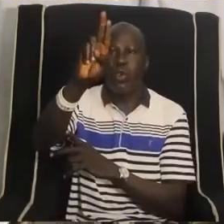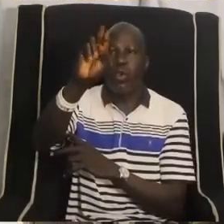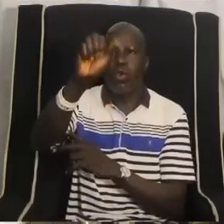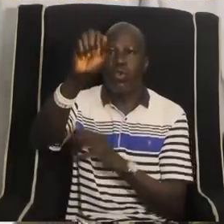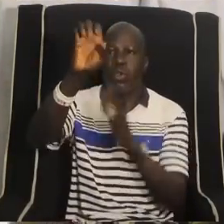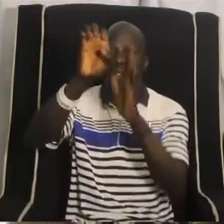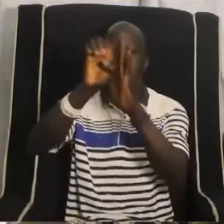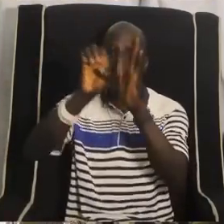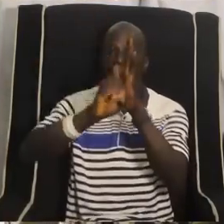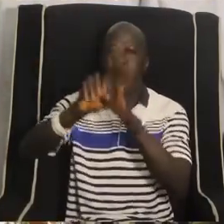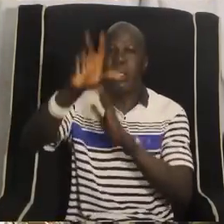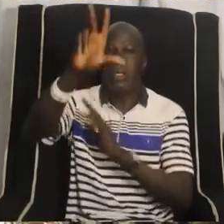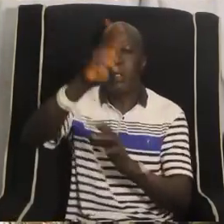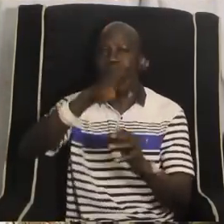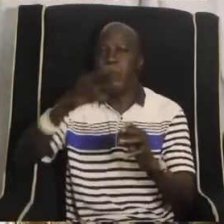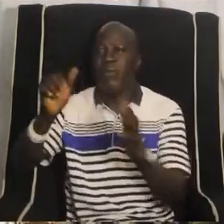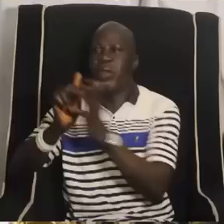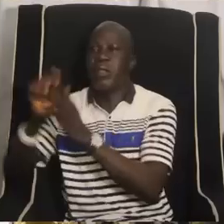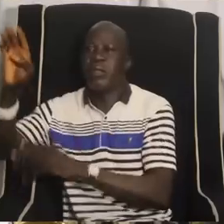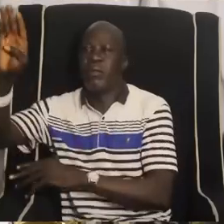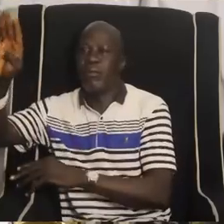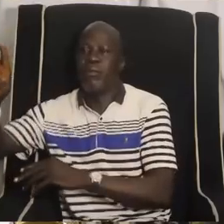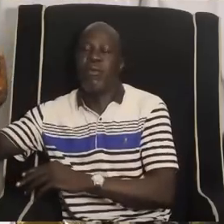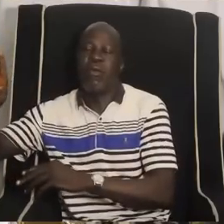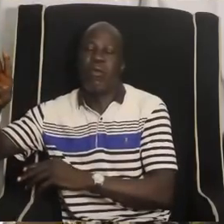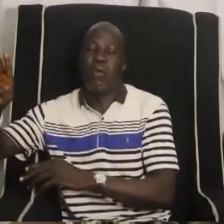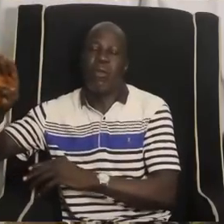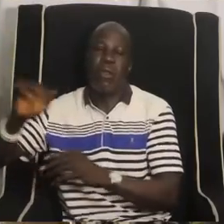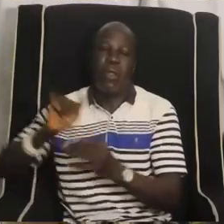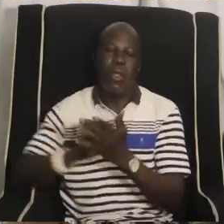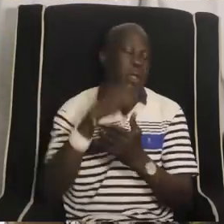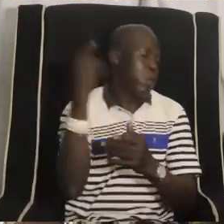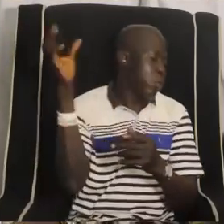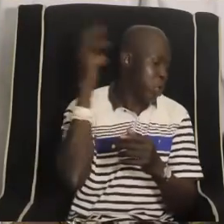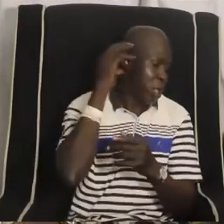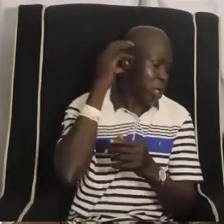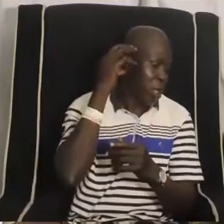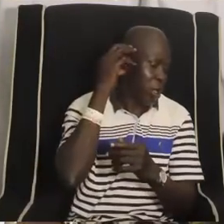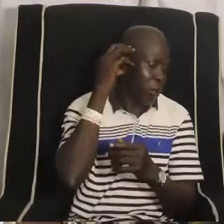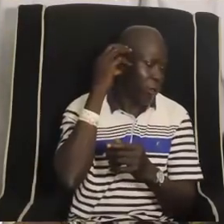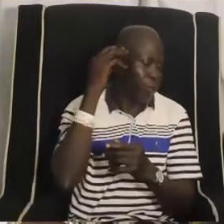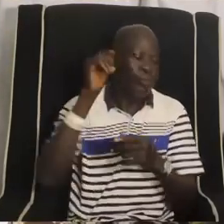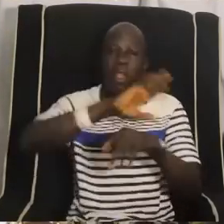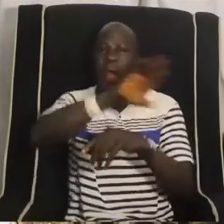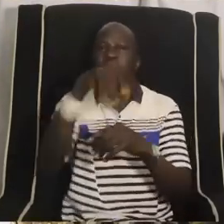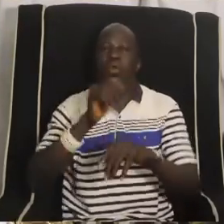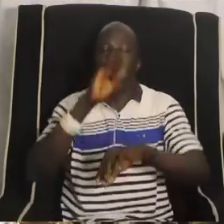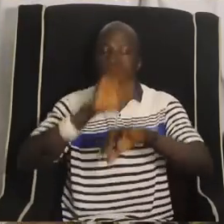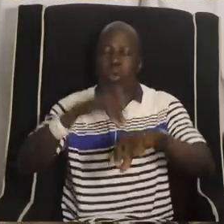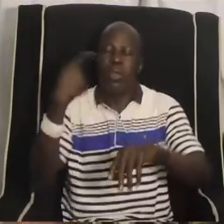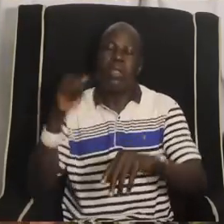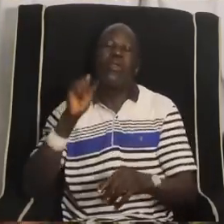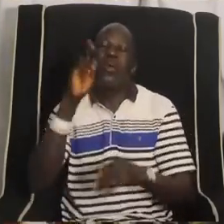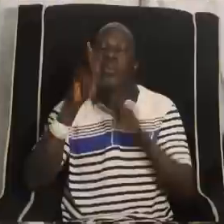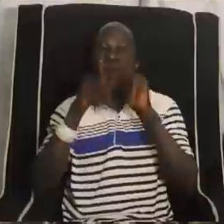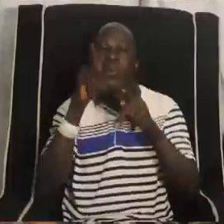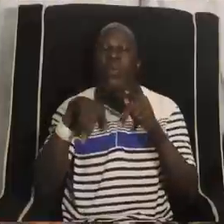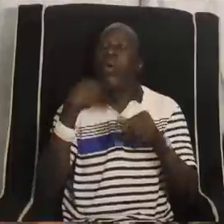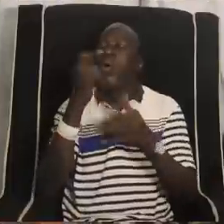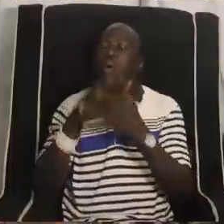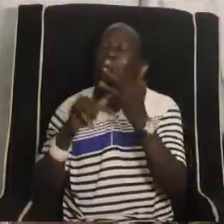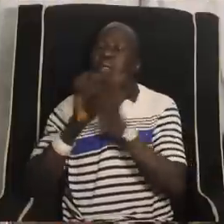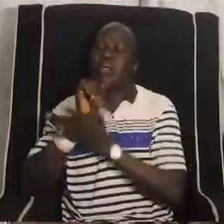kẹta. Chapter 3. Ẹsẹ̀ kẹrìnlá wò. We are going to check verse 4. Ẹ wà gbọ́. And you will hear. Bó ṣe ń pe àwọn ènìyàn rẹ̀. How you call the spirit. Kí ló